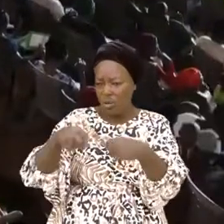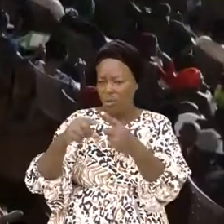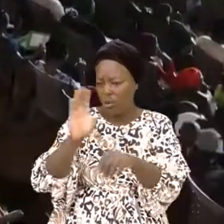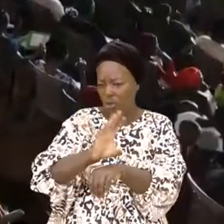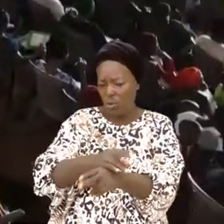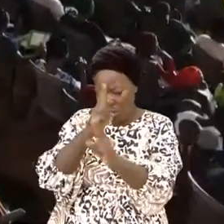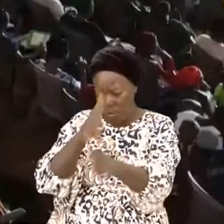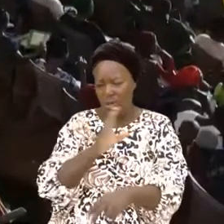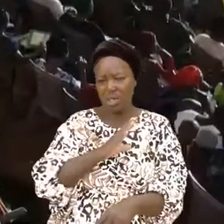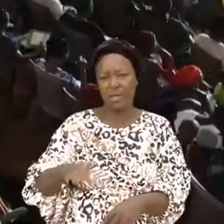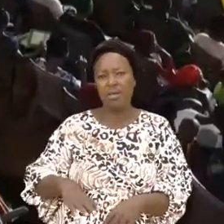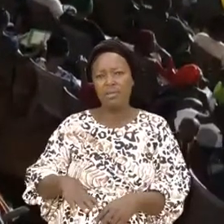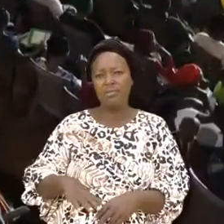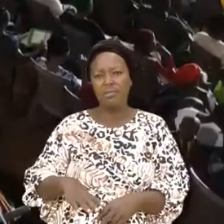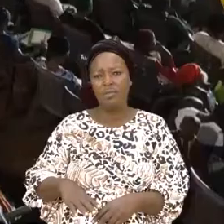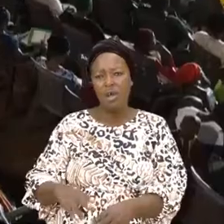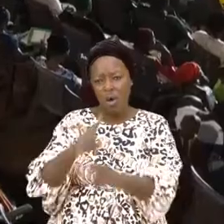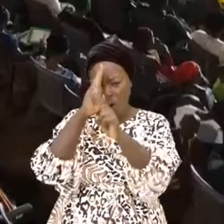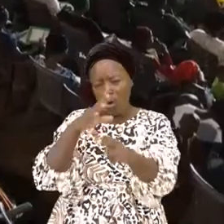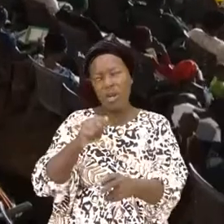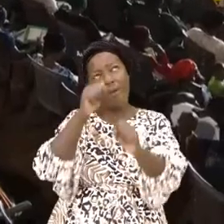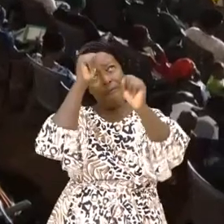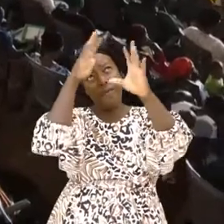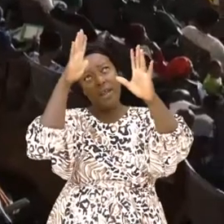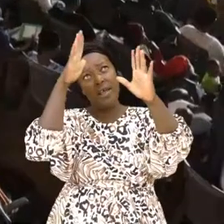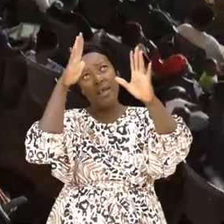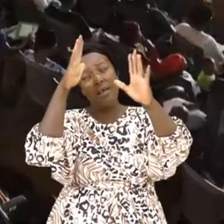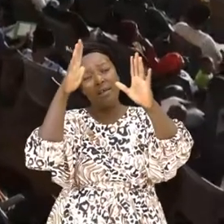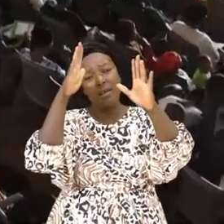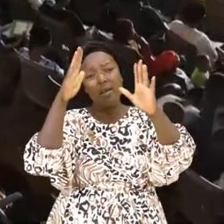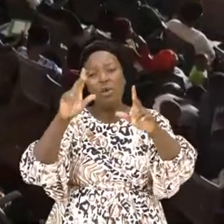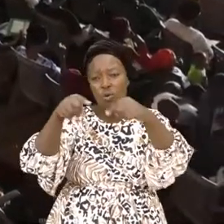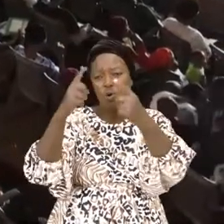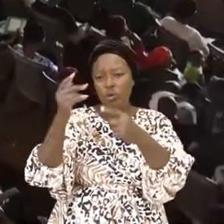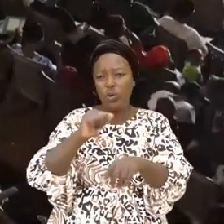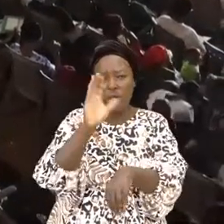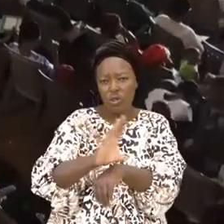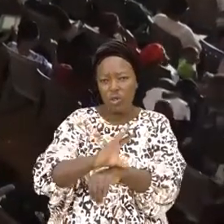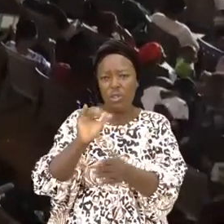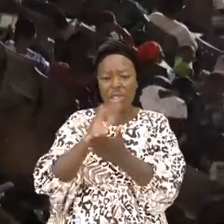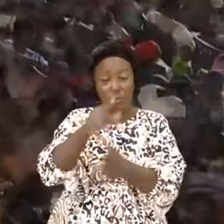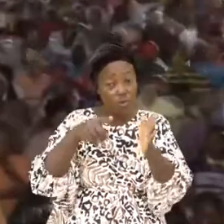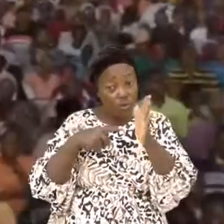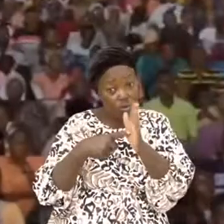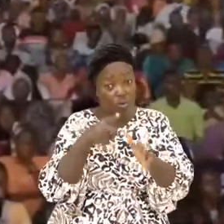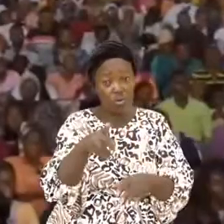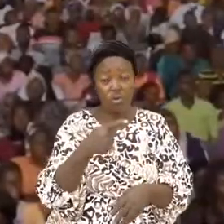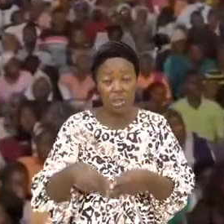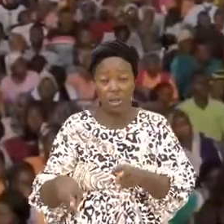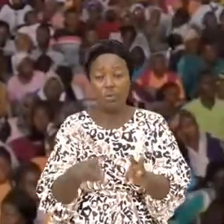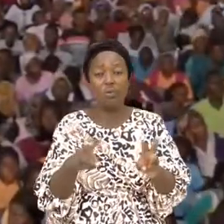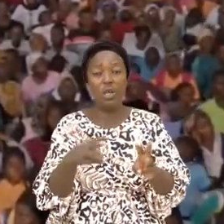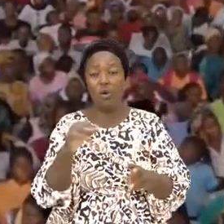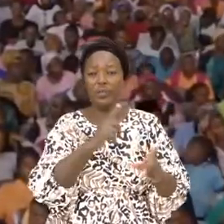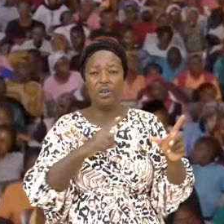honoring Christ, honoring the Father. Get to a church that will show you the way of